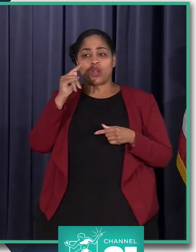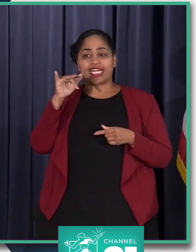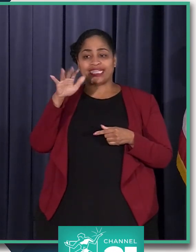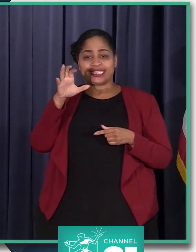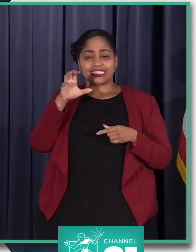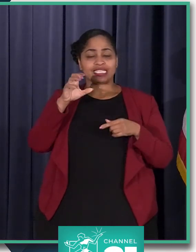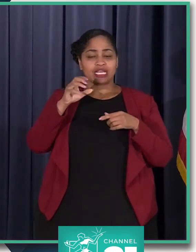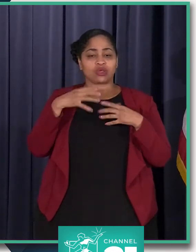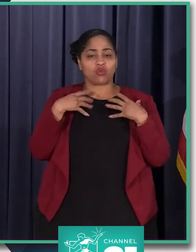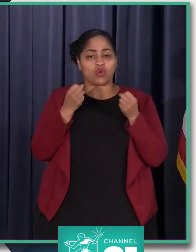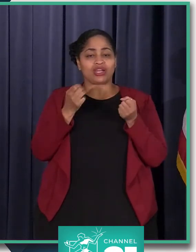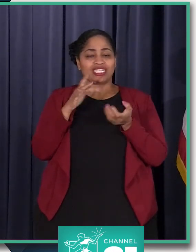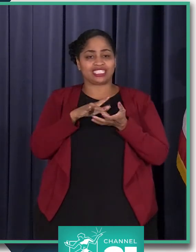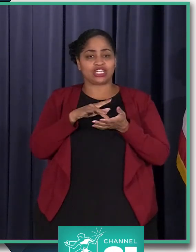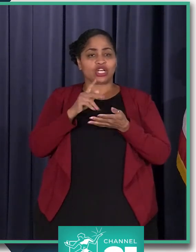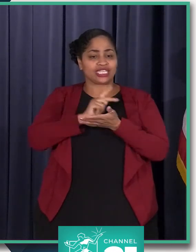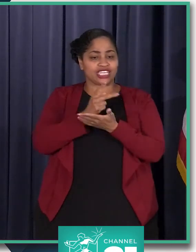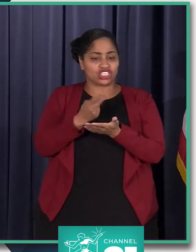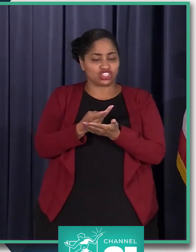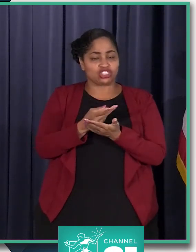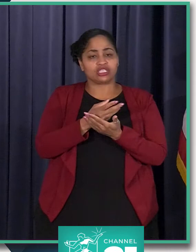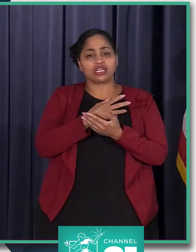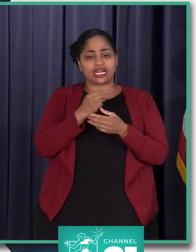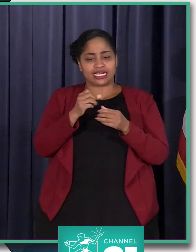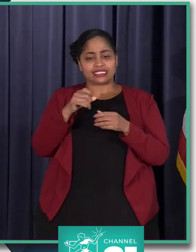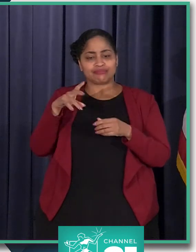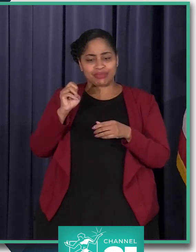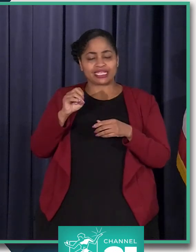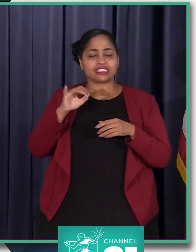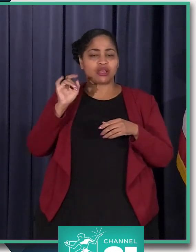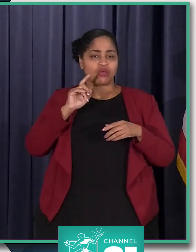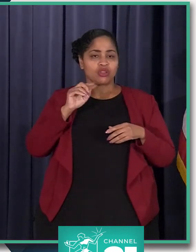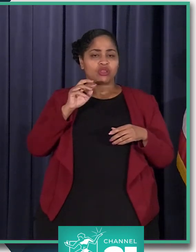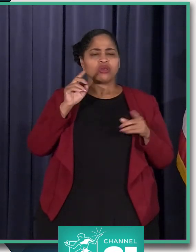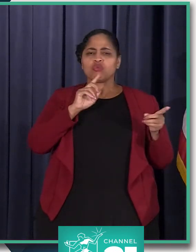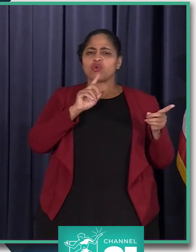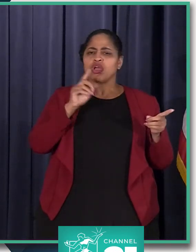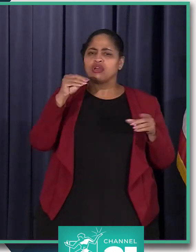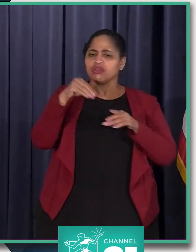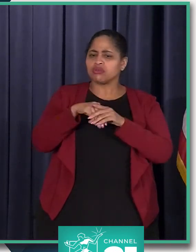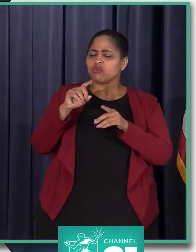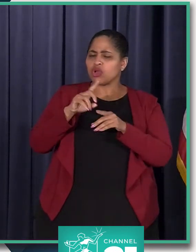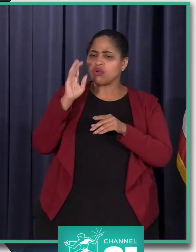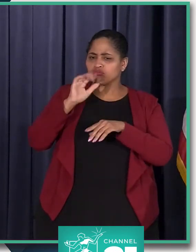community space that will be opening in the Rivertown District. Okay, where exactly are you going to be?